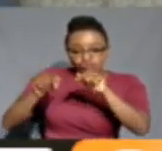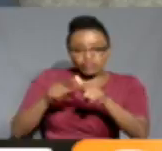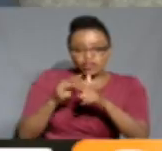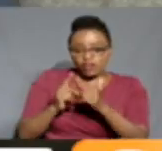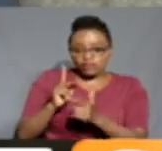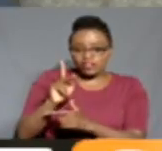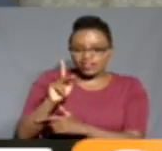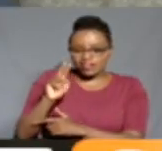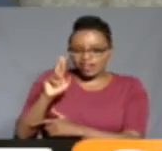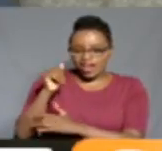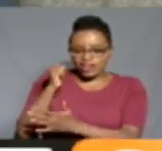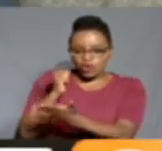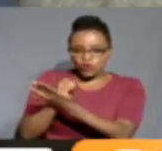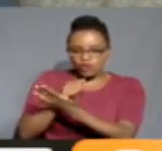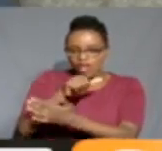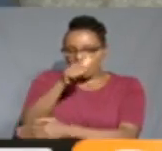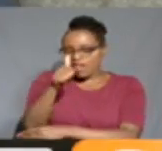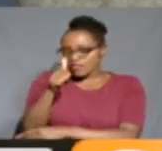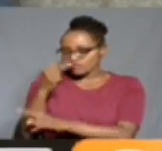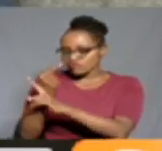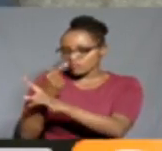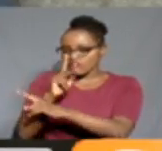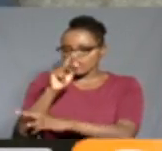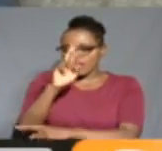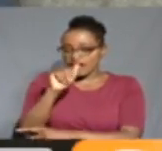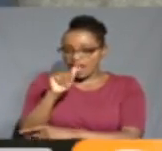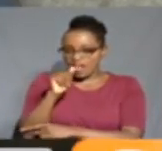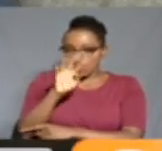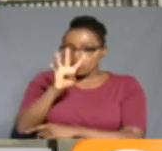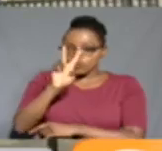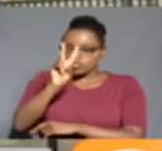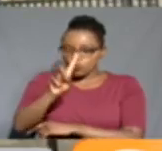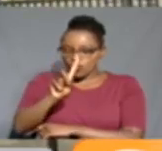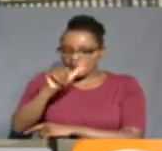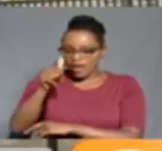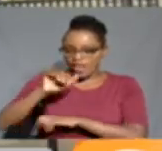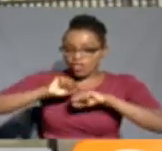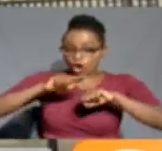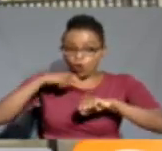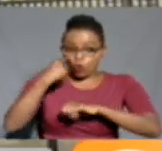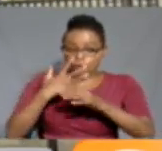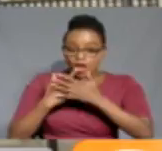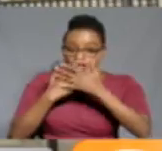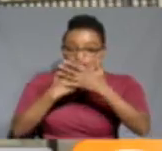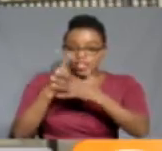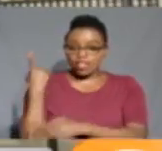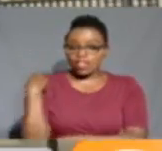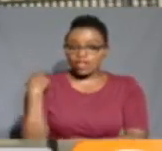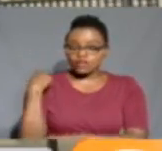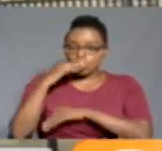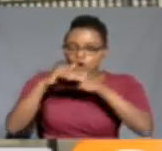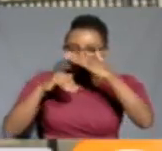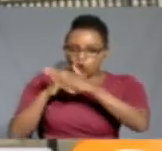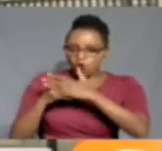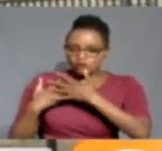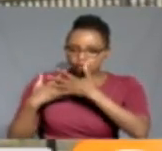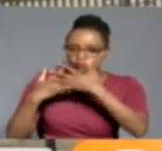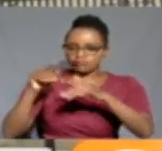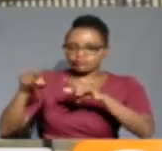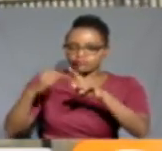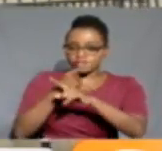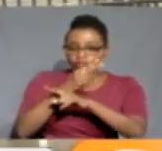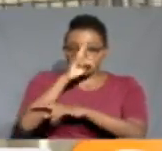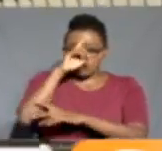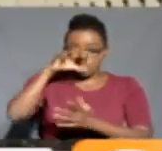Times Tower and other KRA offices. 41 other officers who were arrested yesterday are all being held at various